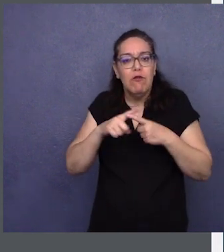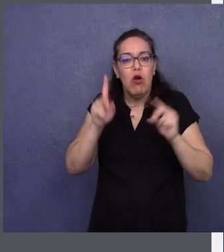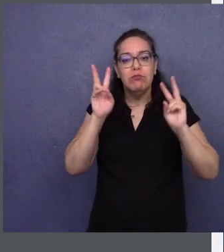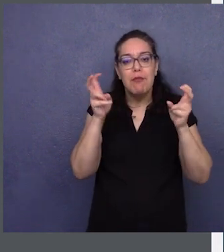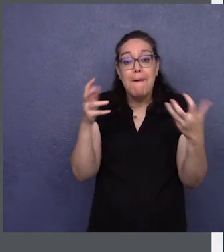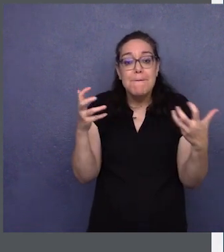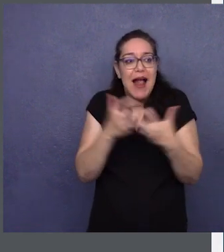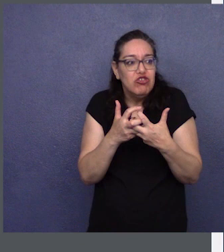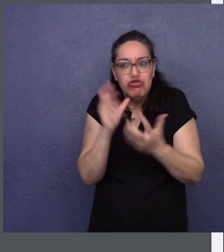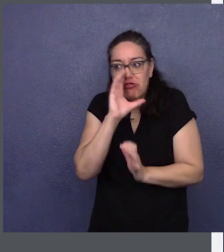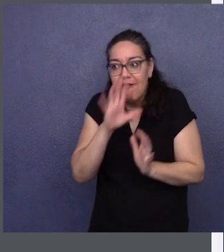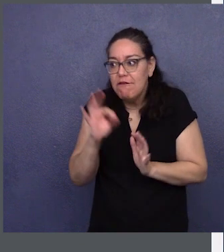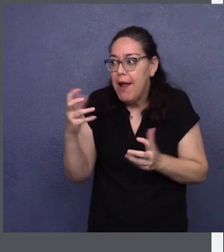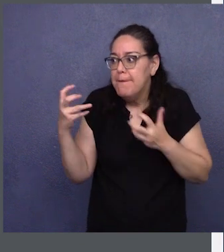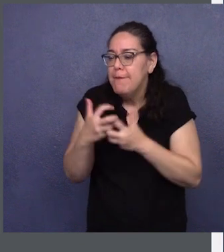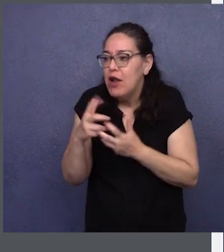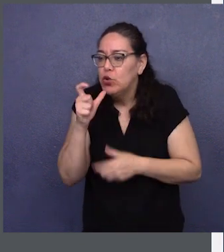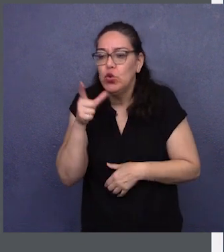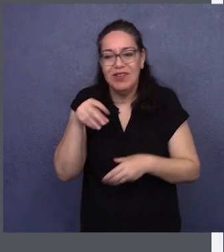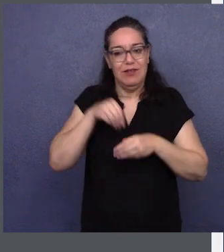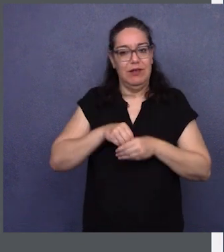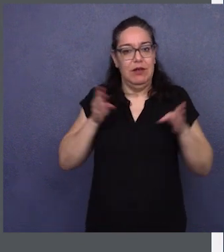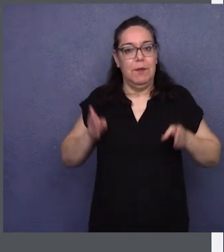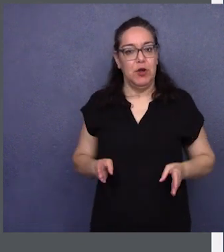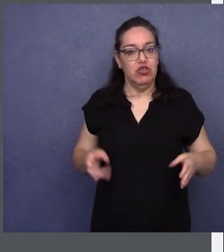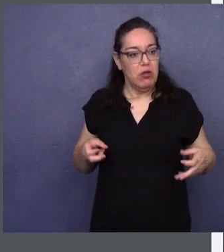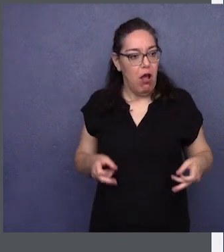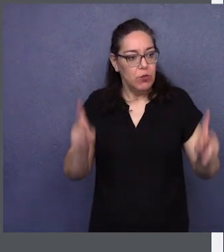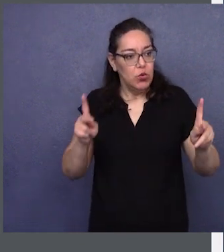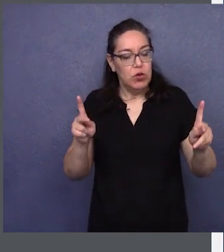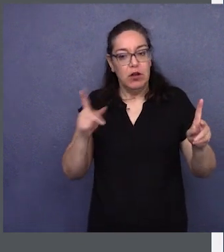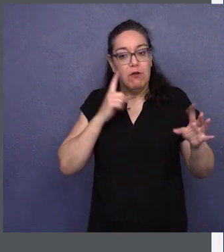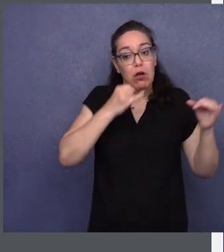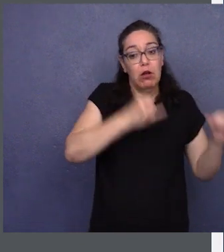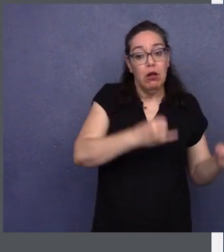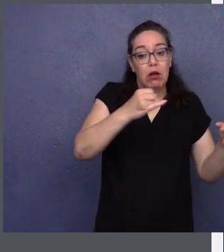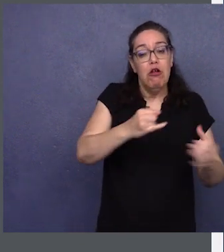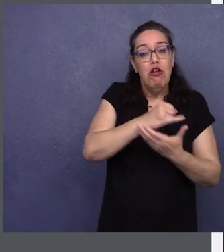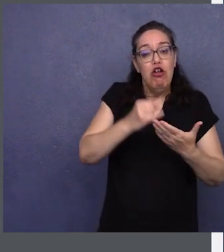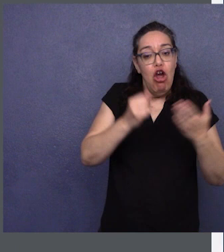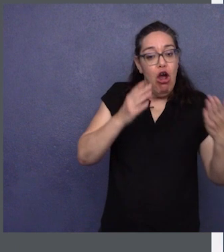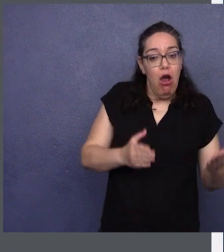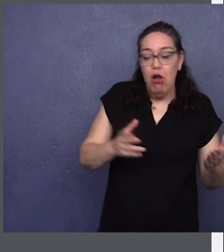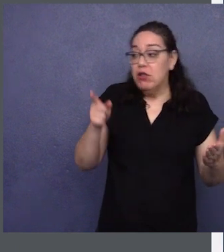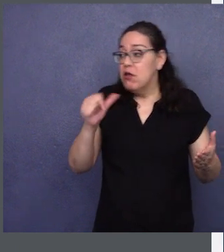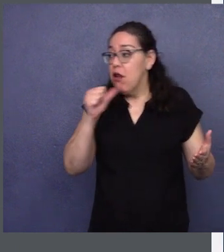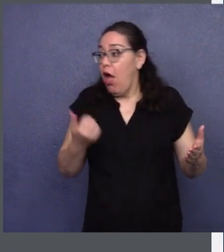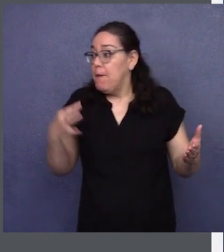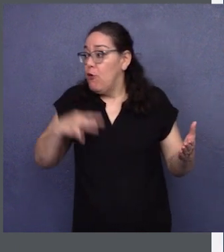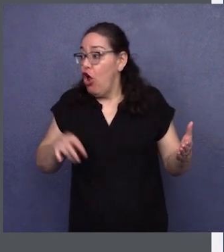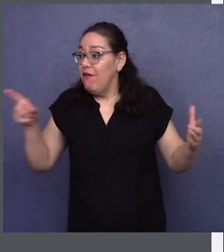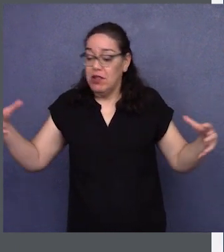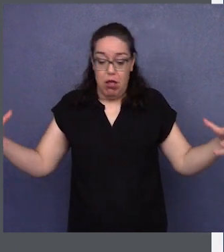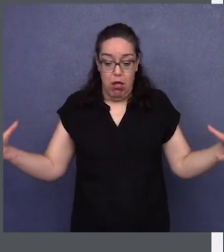right? This is an in-person opportunity for individual artists and nonprofits to come